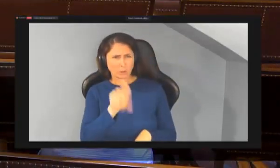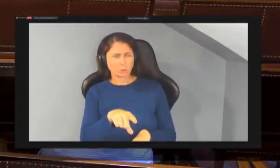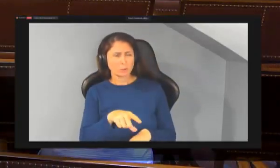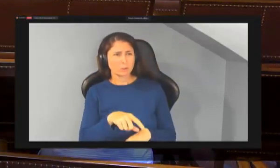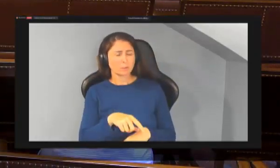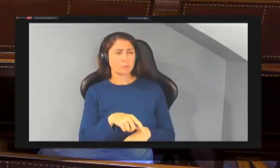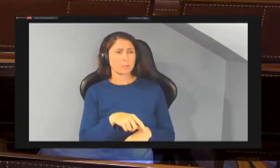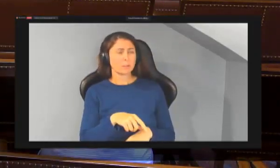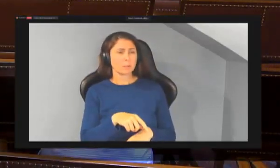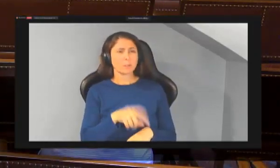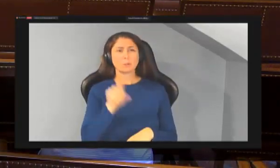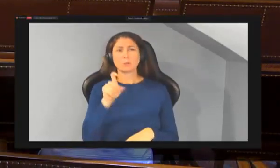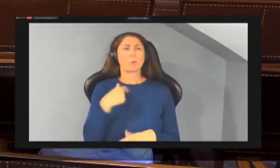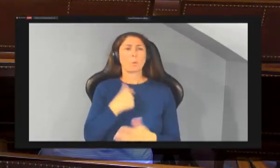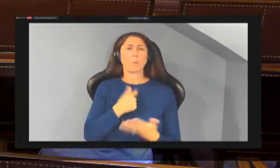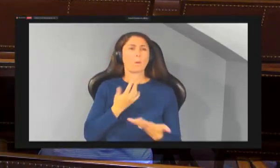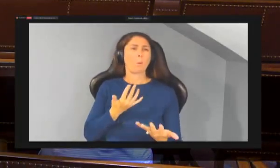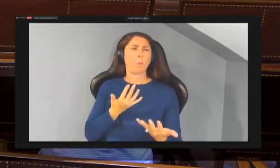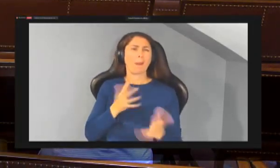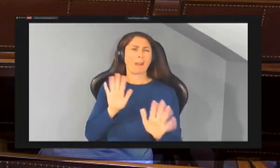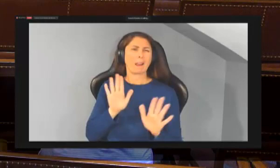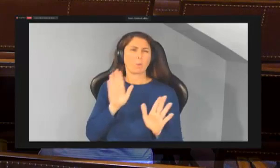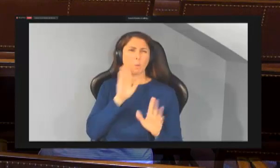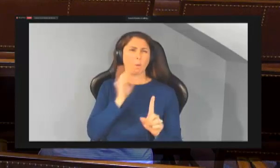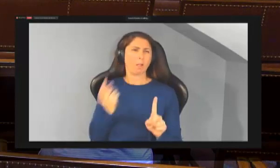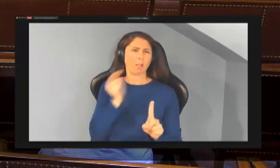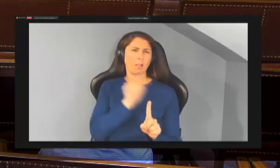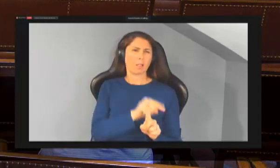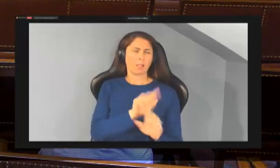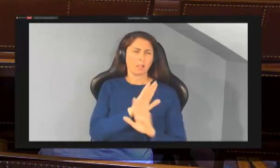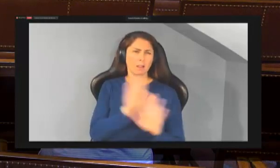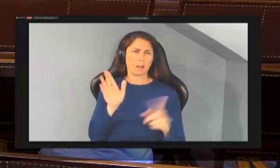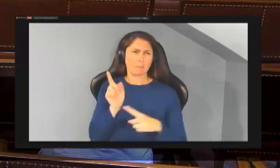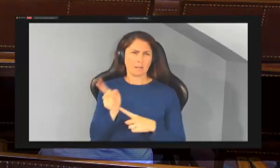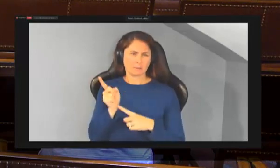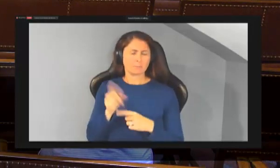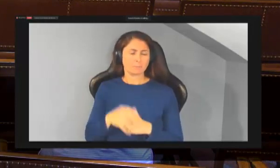Should we wait maybe for that one too? We'll revisit that one in a minute.